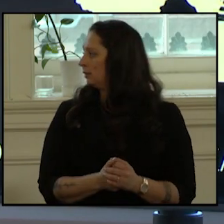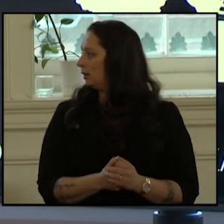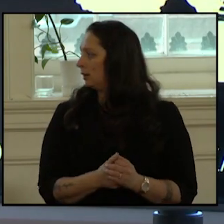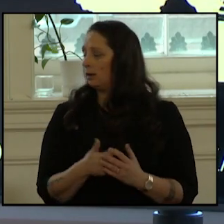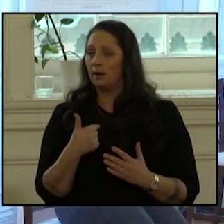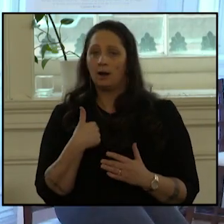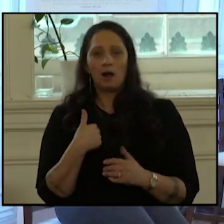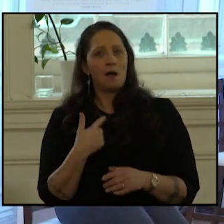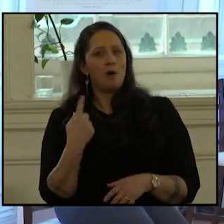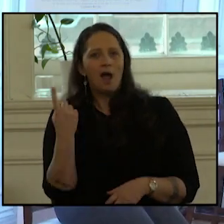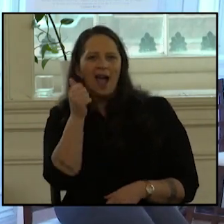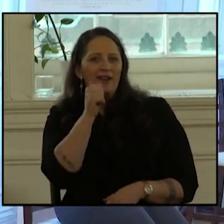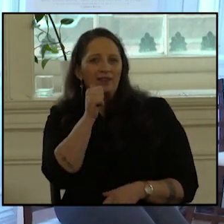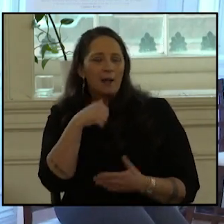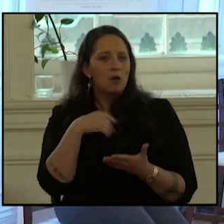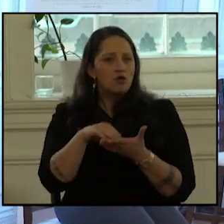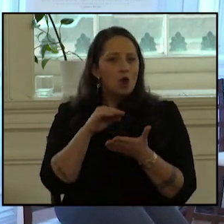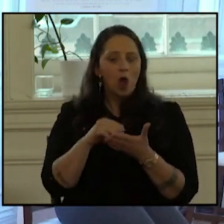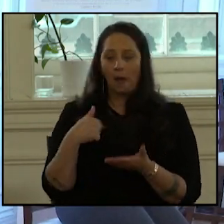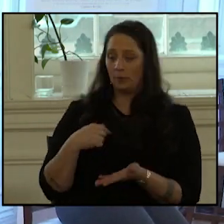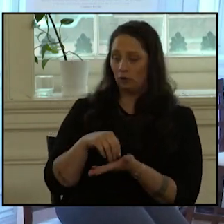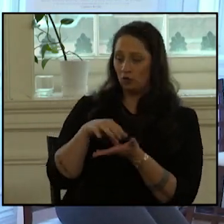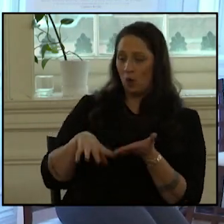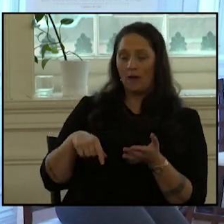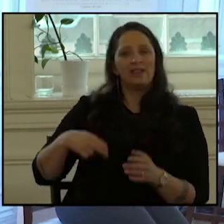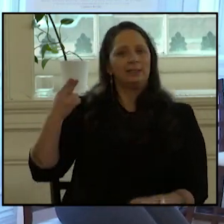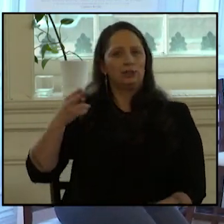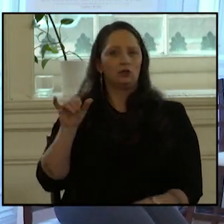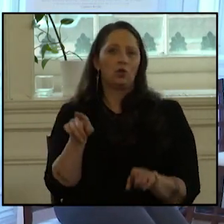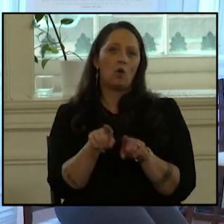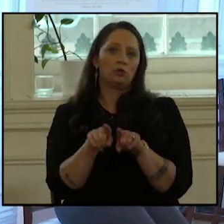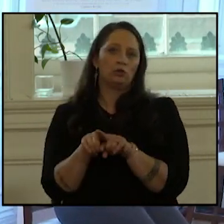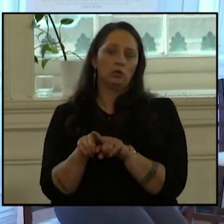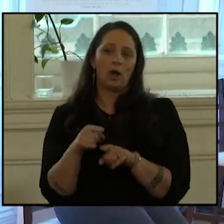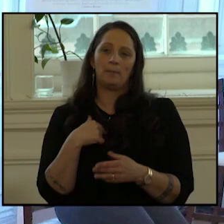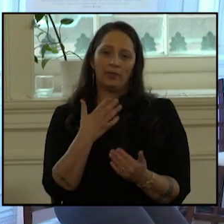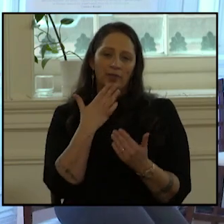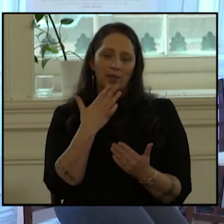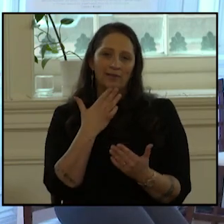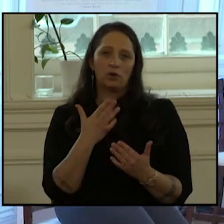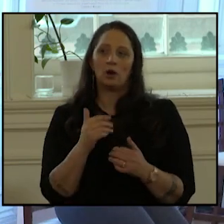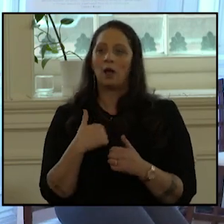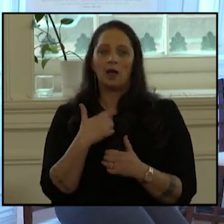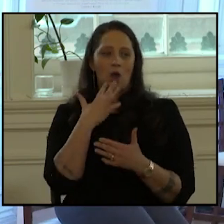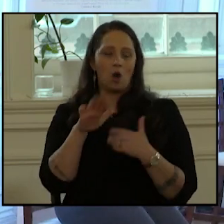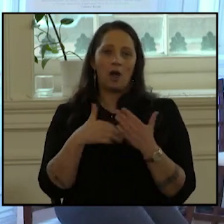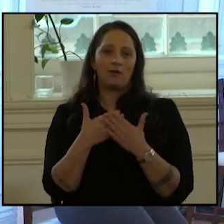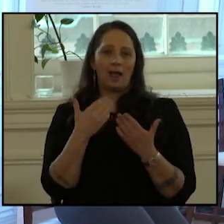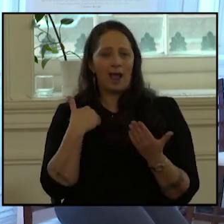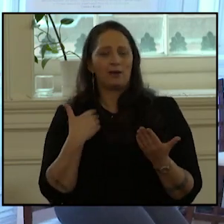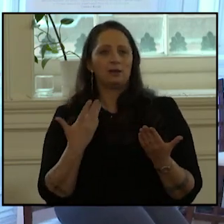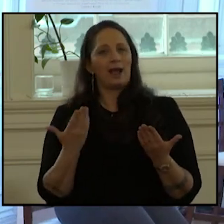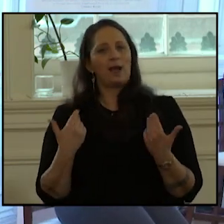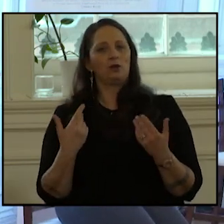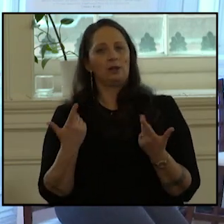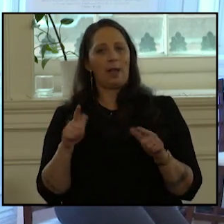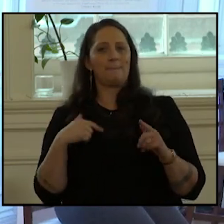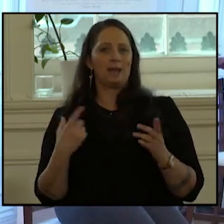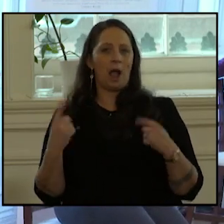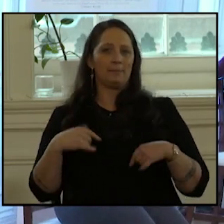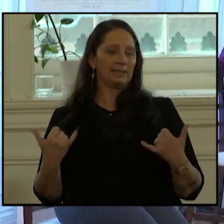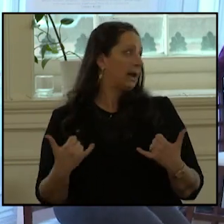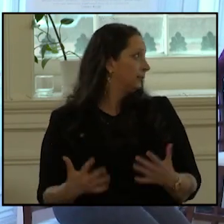I'm constantly learning. I'm a student of this history as well. So I'm thankful, and I thank you all for having me here.